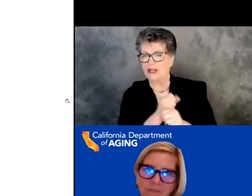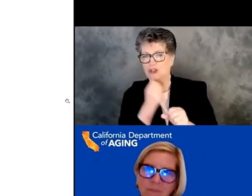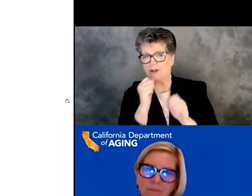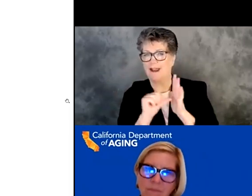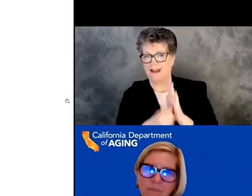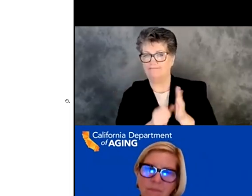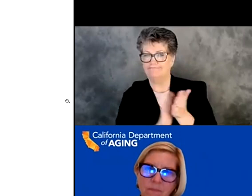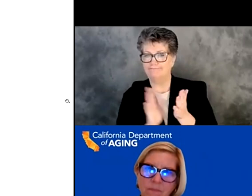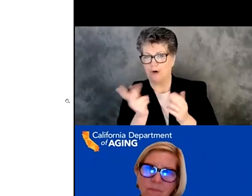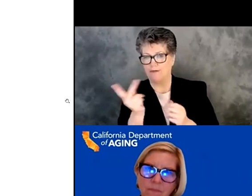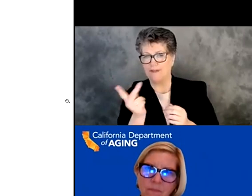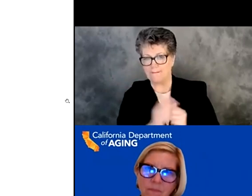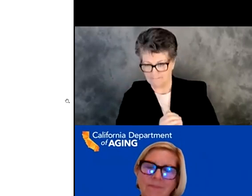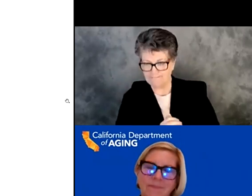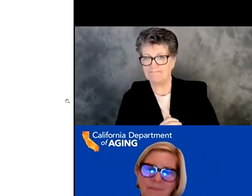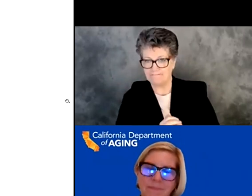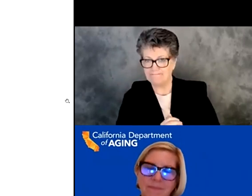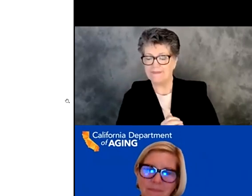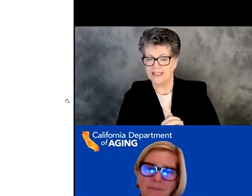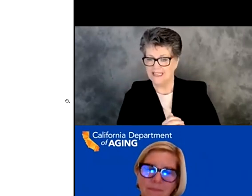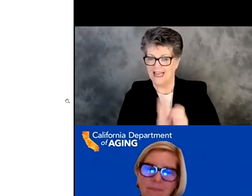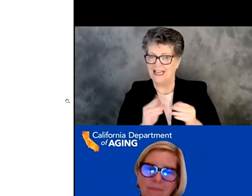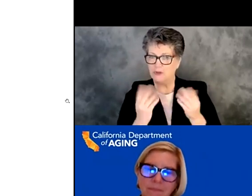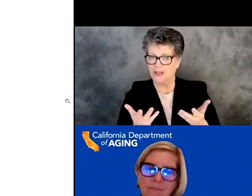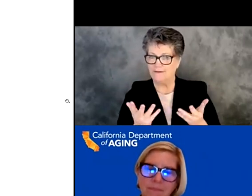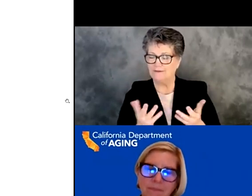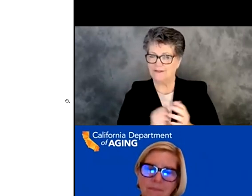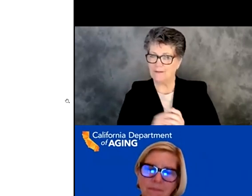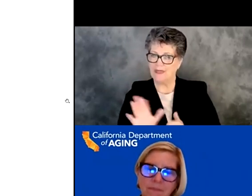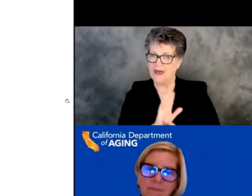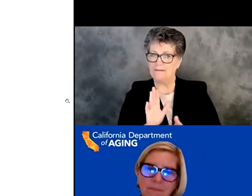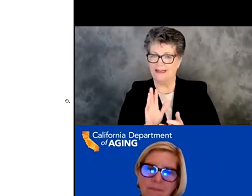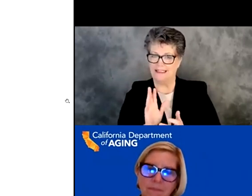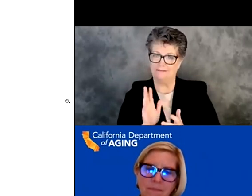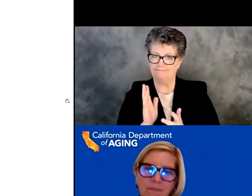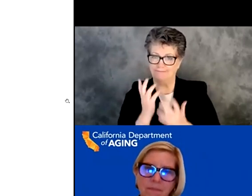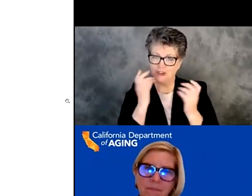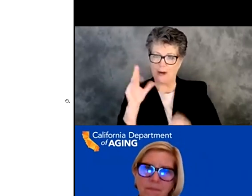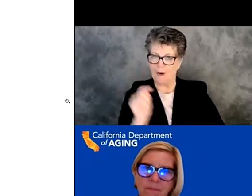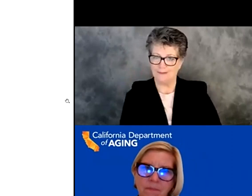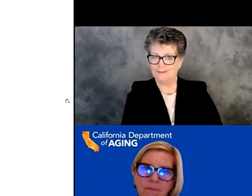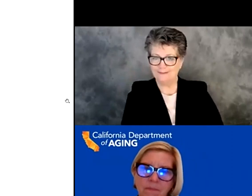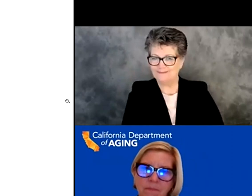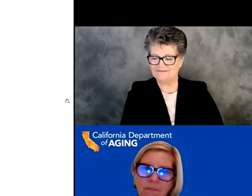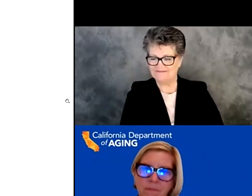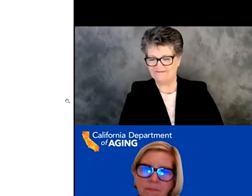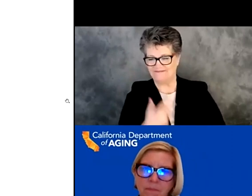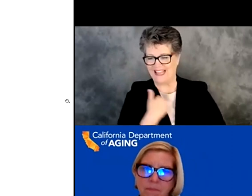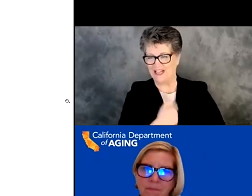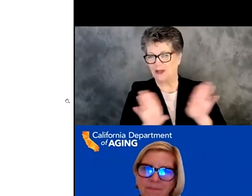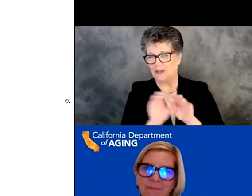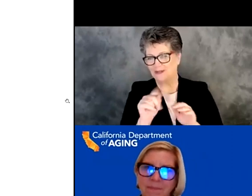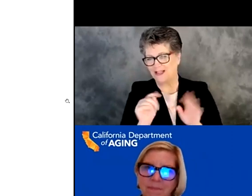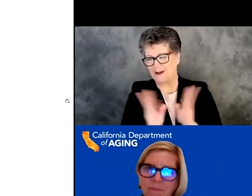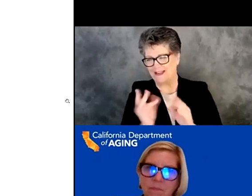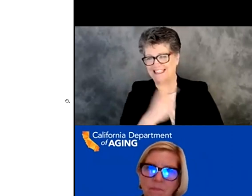of them and give kind of them a shout out as we close out our meeting.